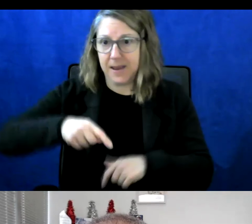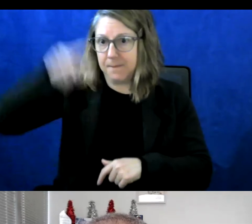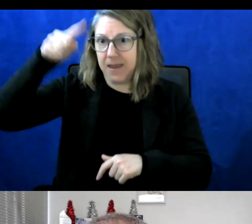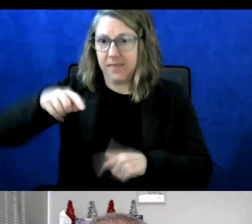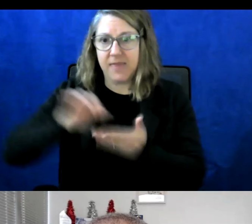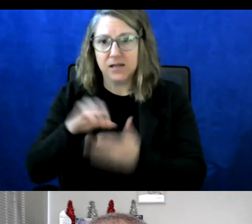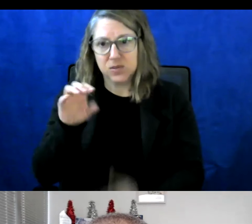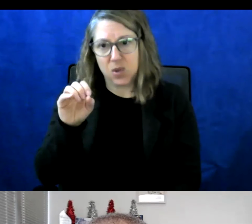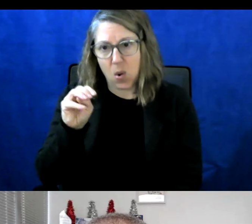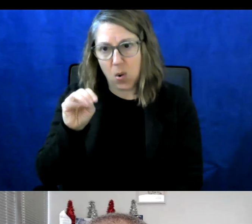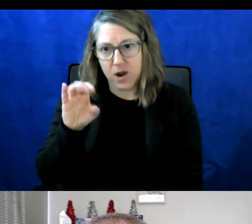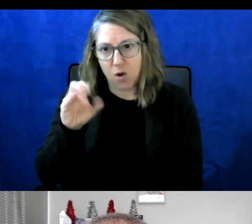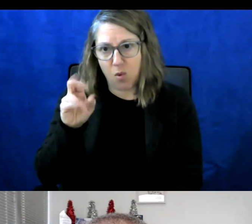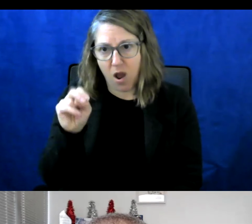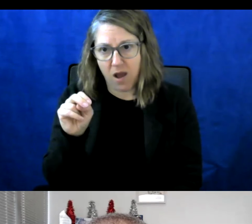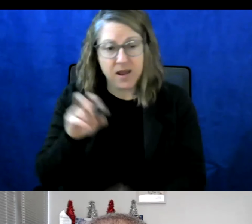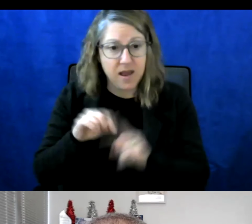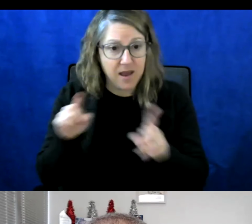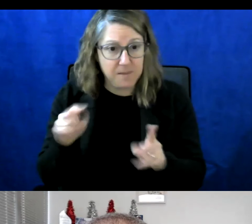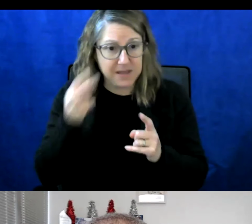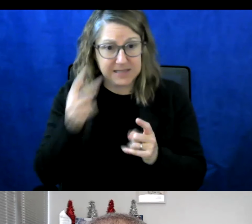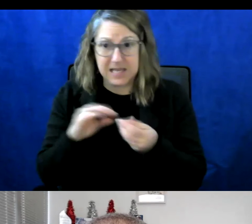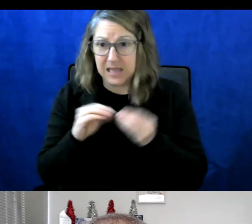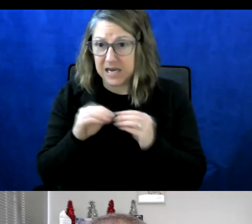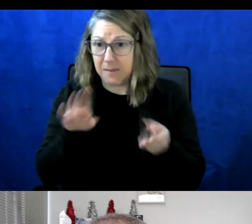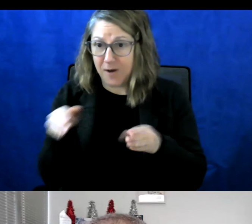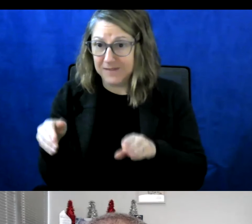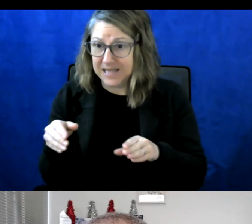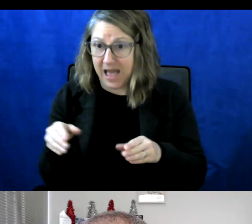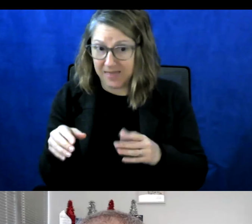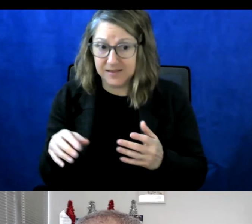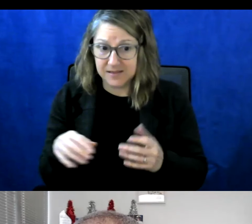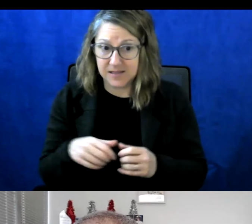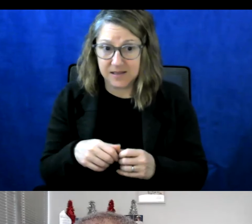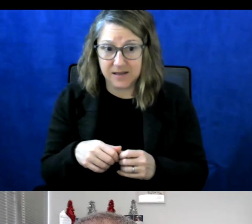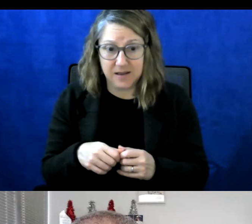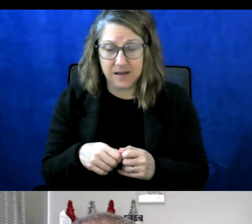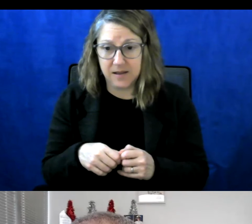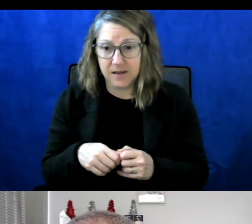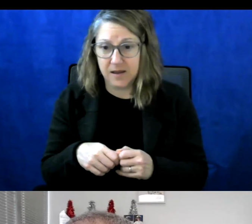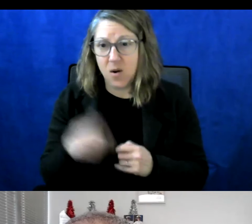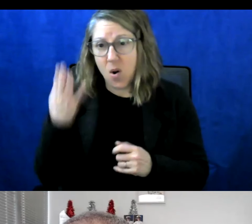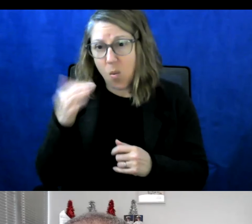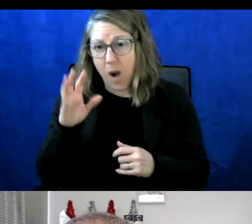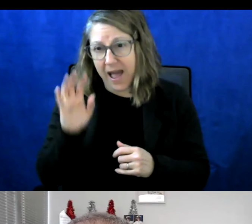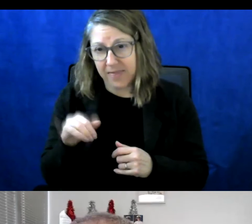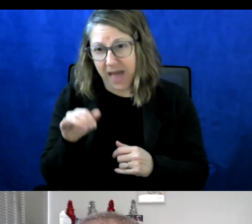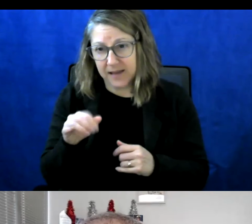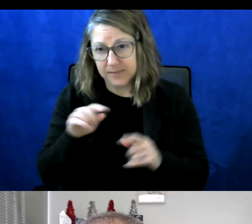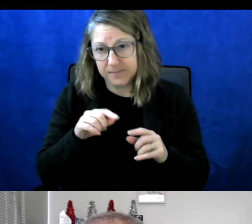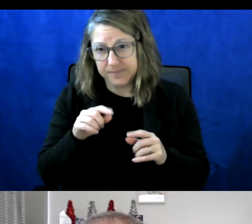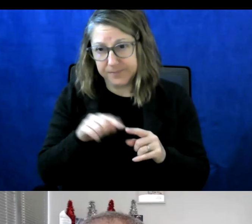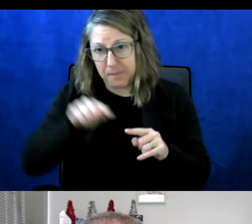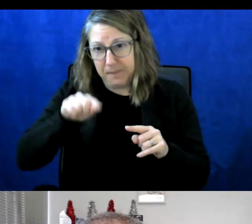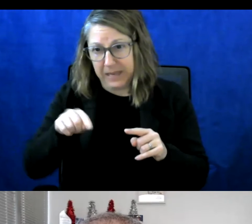peak, but look at the number of deaths. By then, now that's the reason that peak is much smaller than